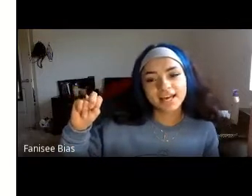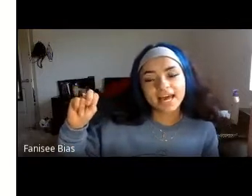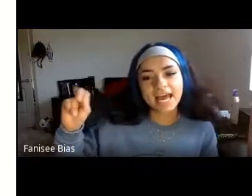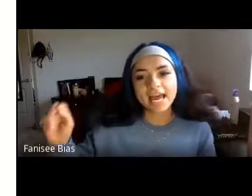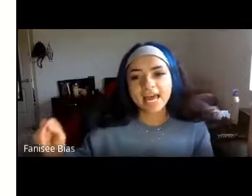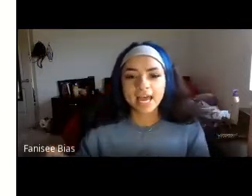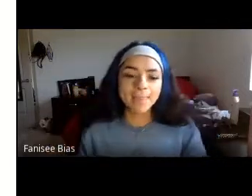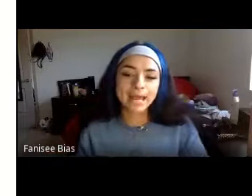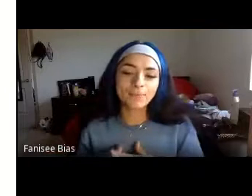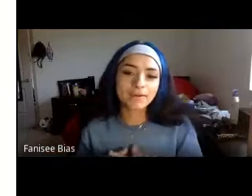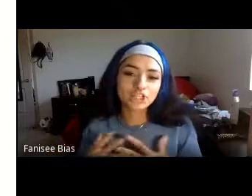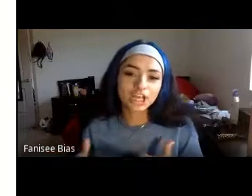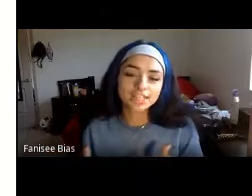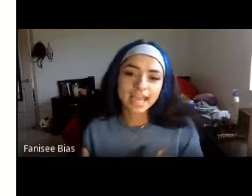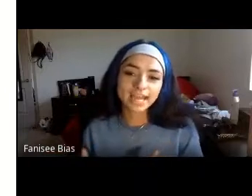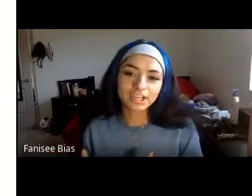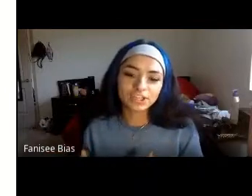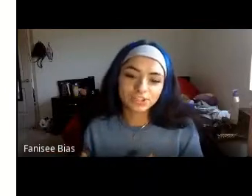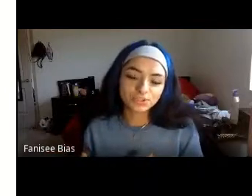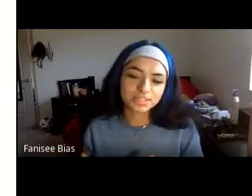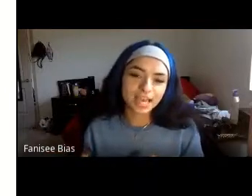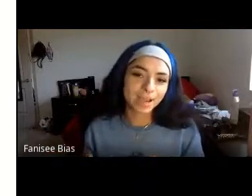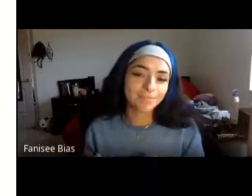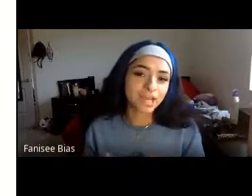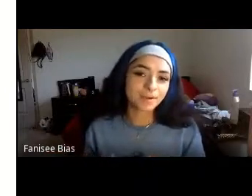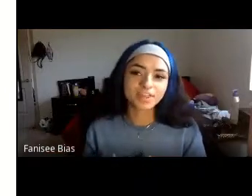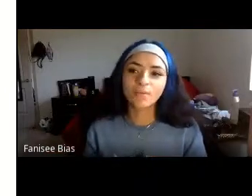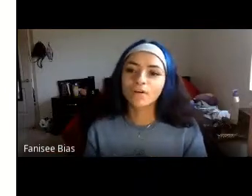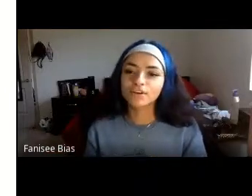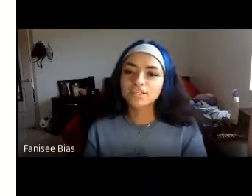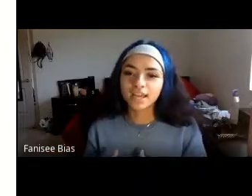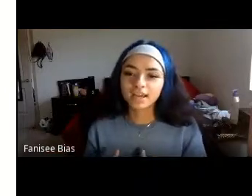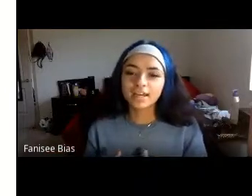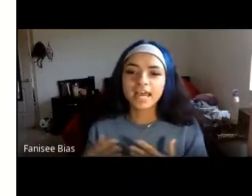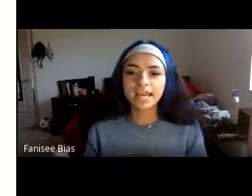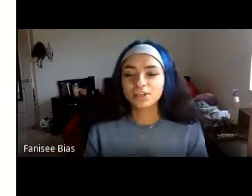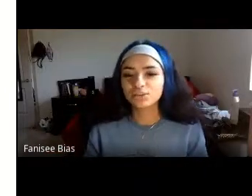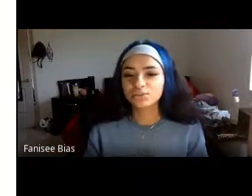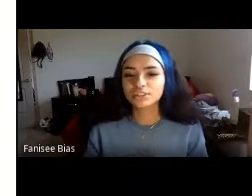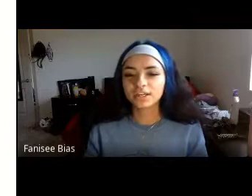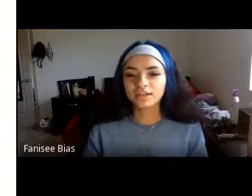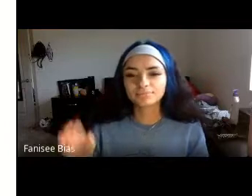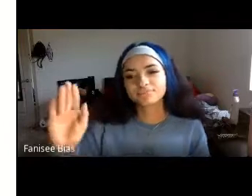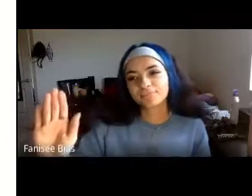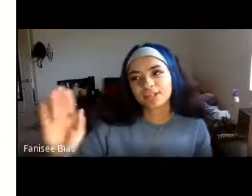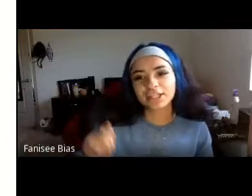Van. And then I wish I could say, and I could use, I'm not that well versed yet, and I